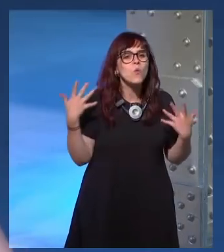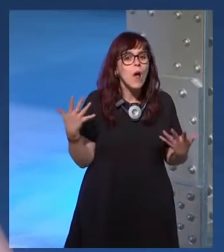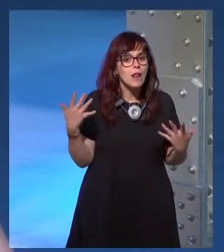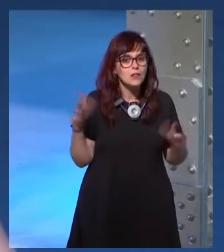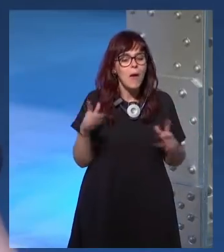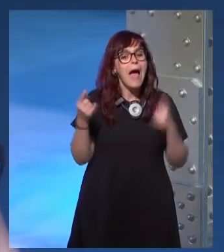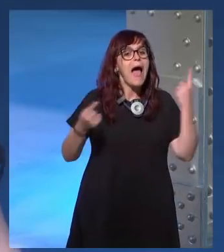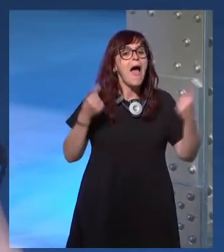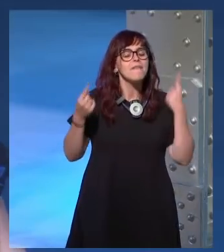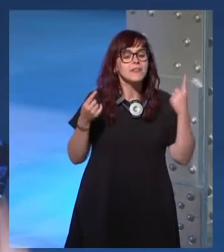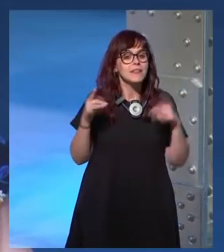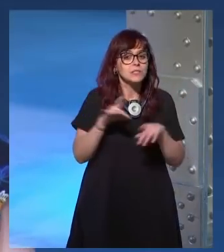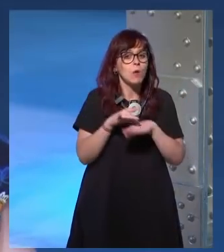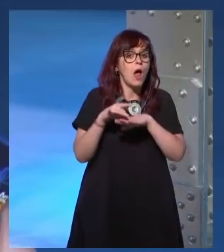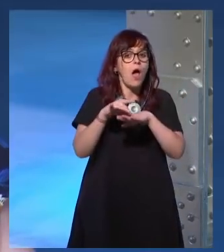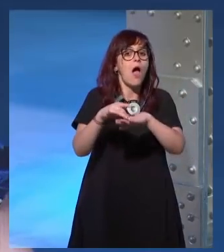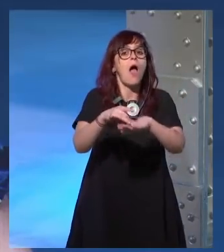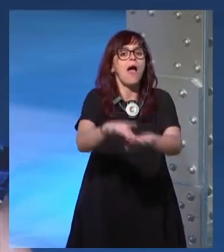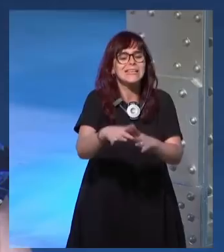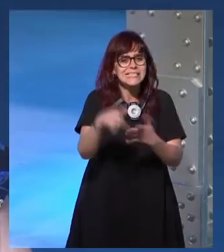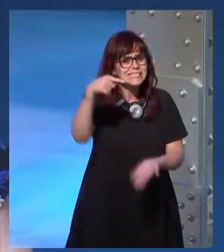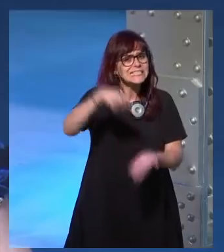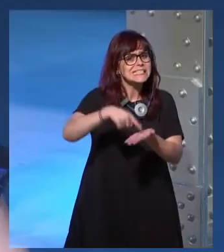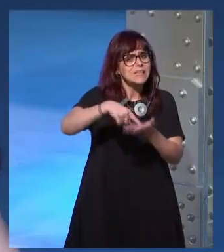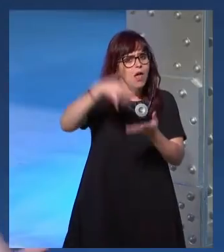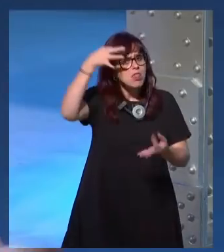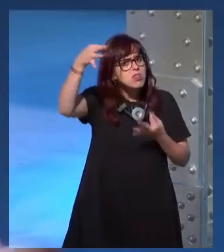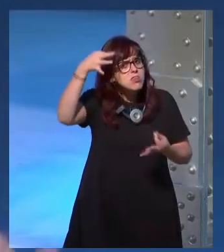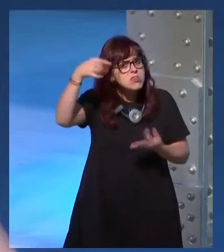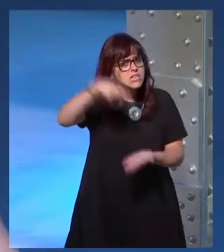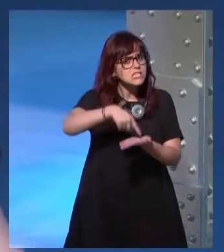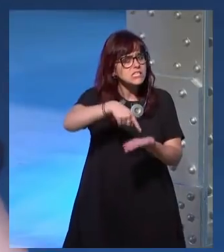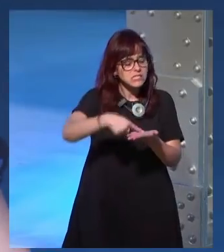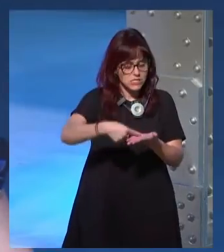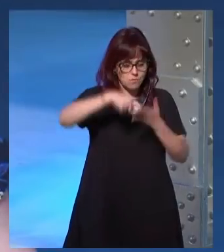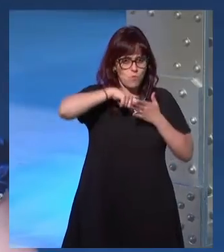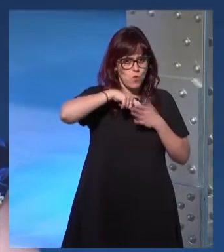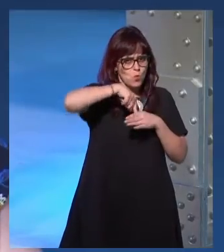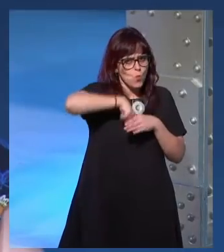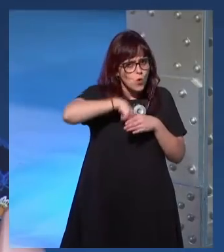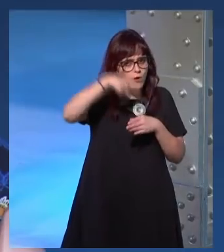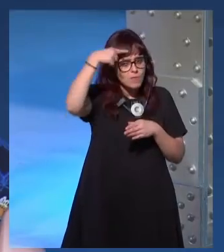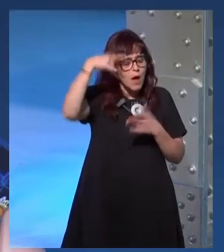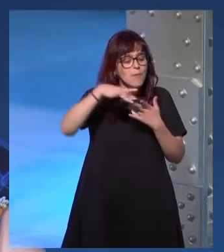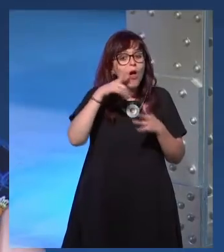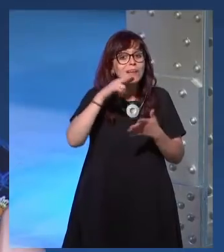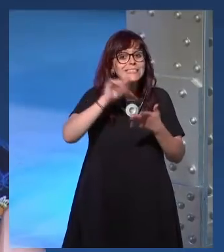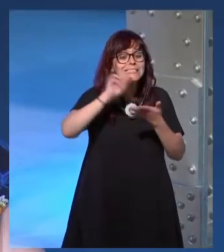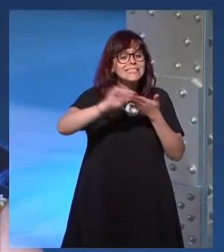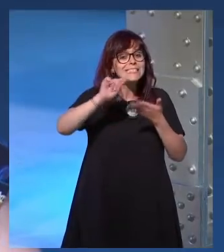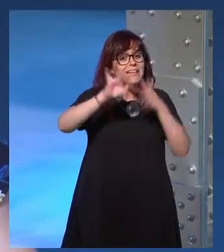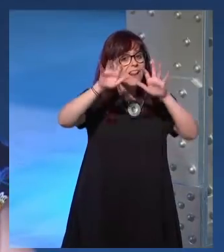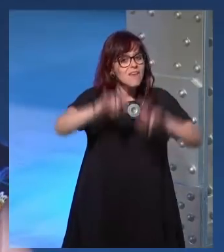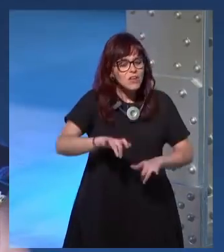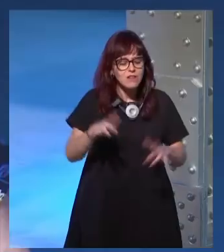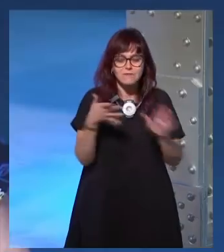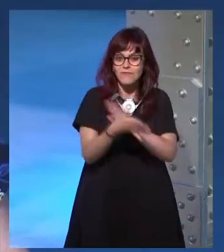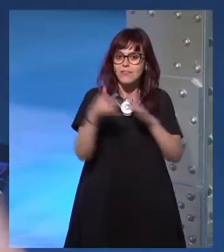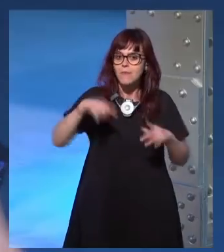is it psychological, emotional? And also sometimes we just get carried away by our own expectations and what